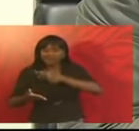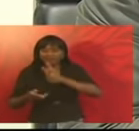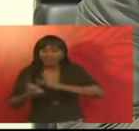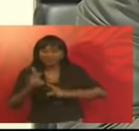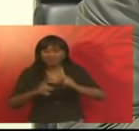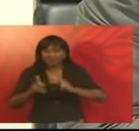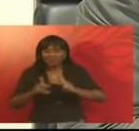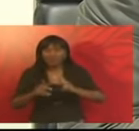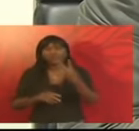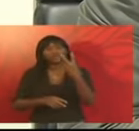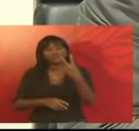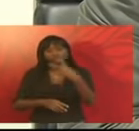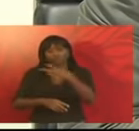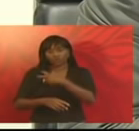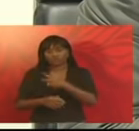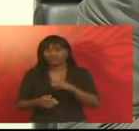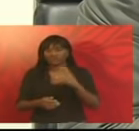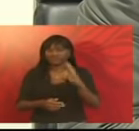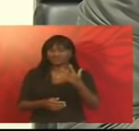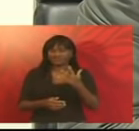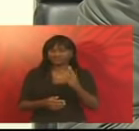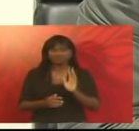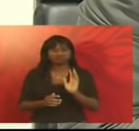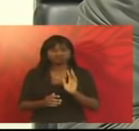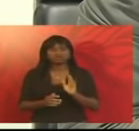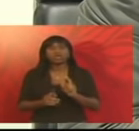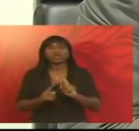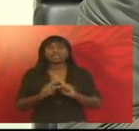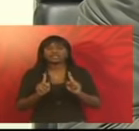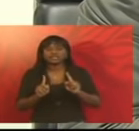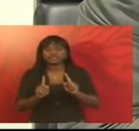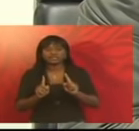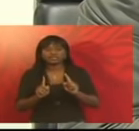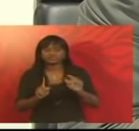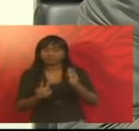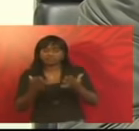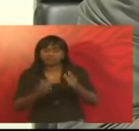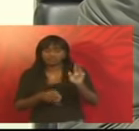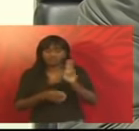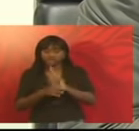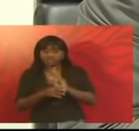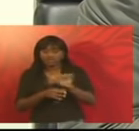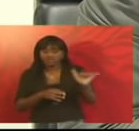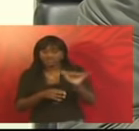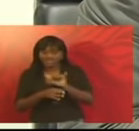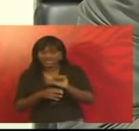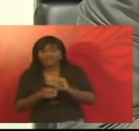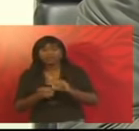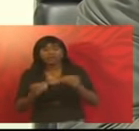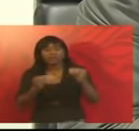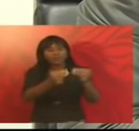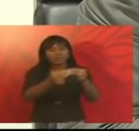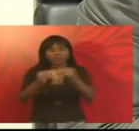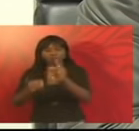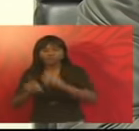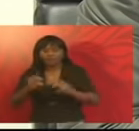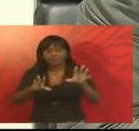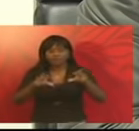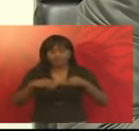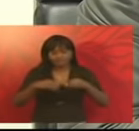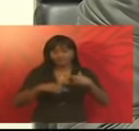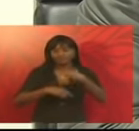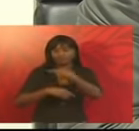two vaccines of getting a third one against the benefit of using those same vaccines to reach more of the population. And globally at the